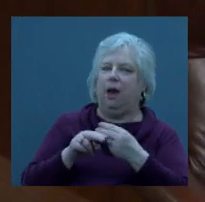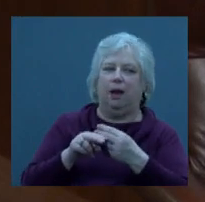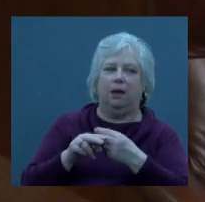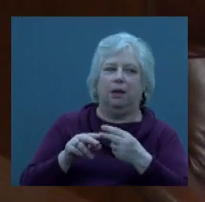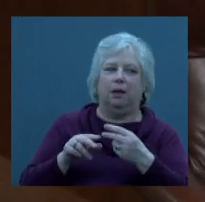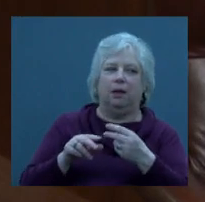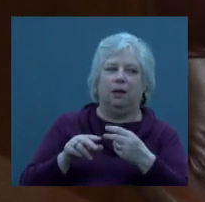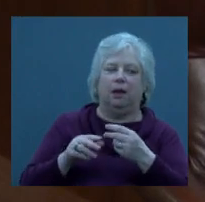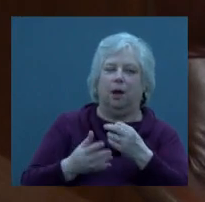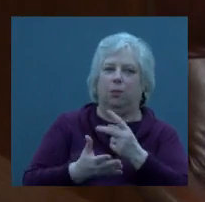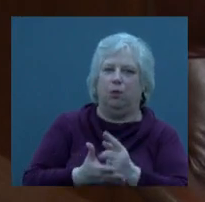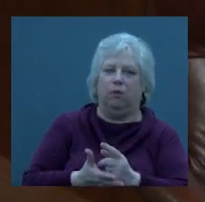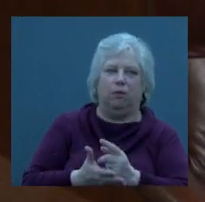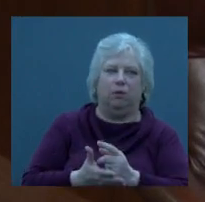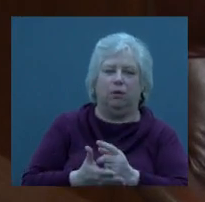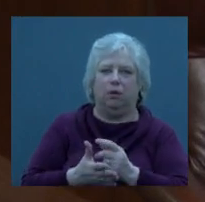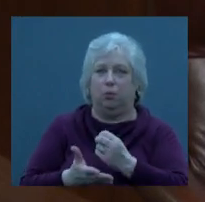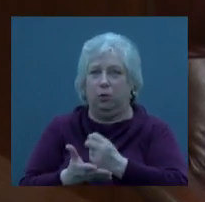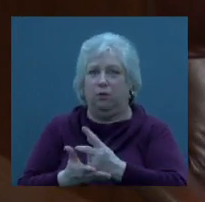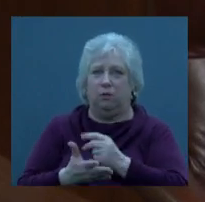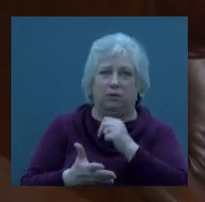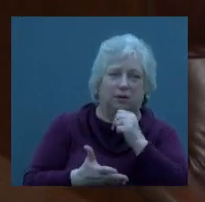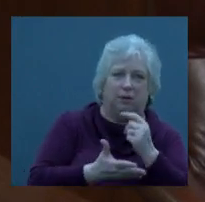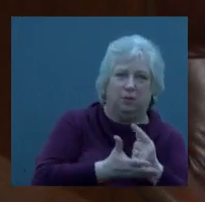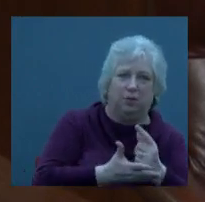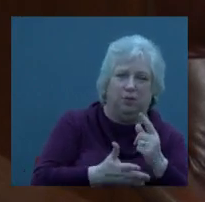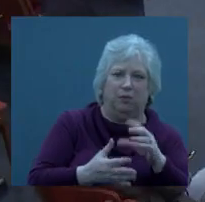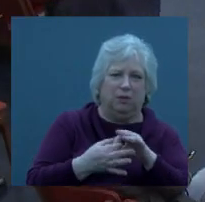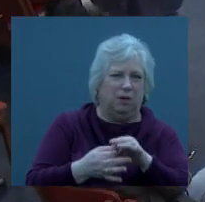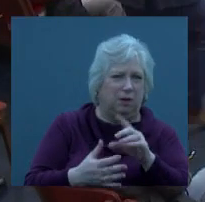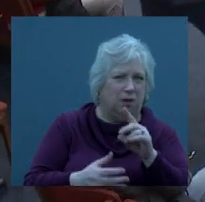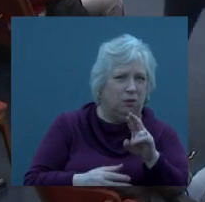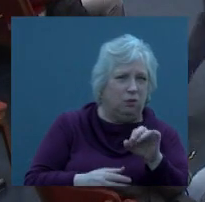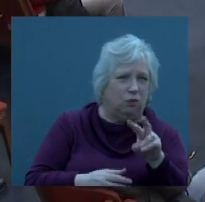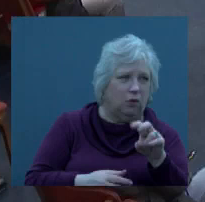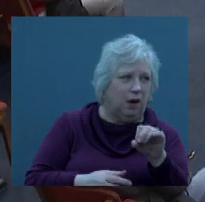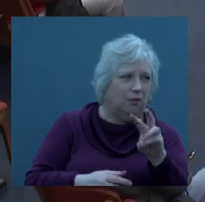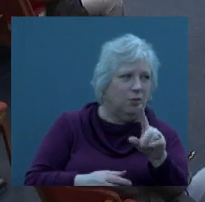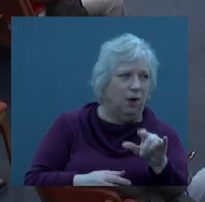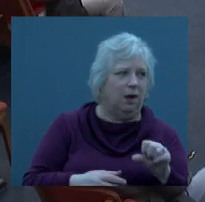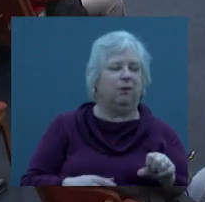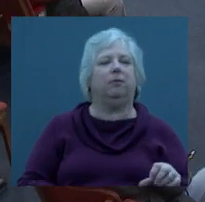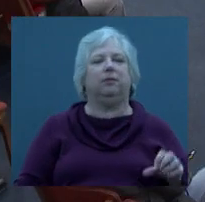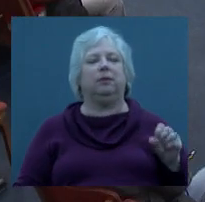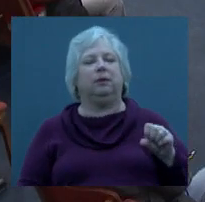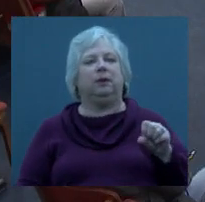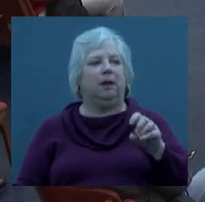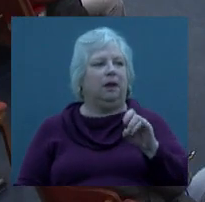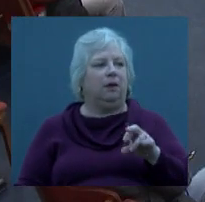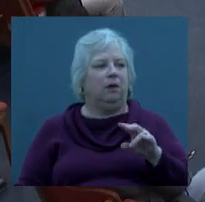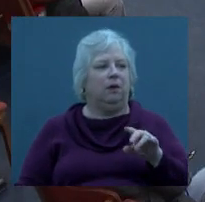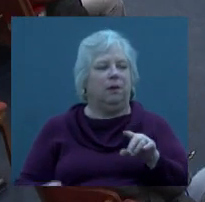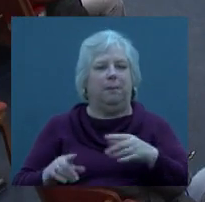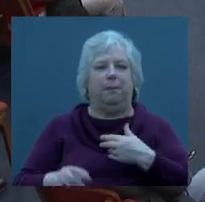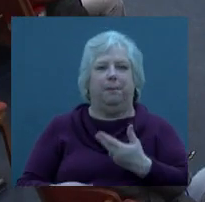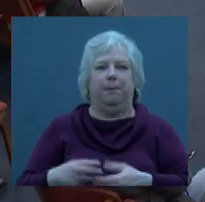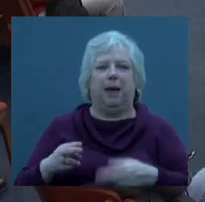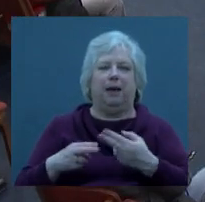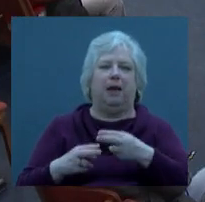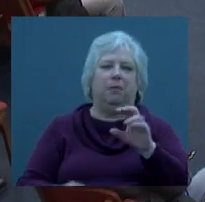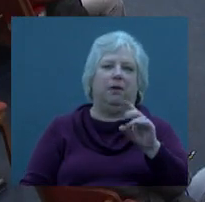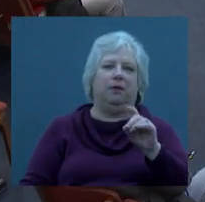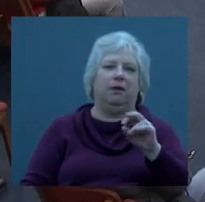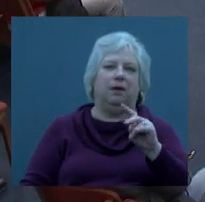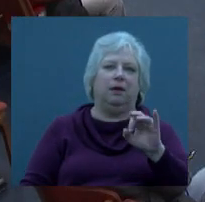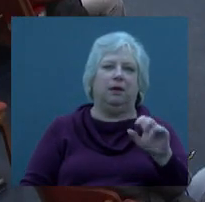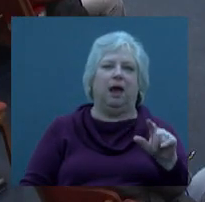Disapproval, approval as far as your driveways? Yes, sir. As Alex stated, my name is Daniel Chambers.